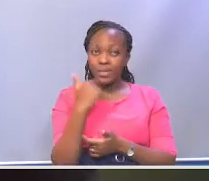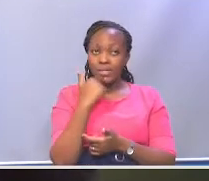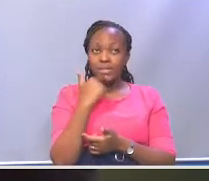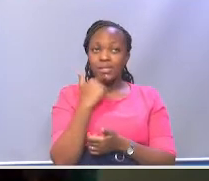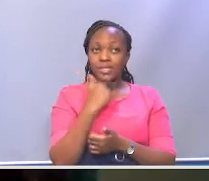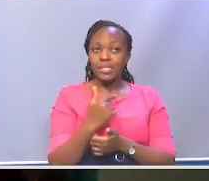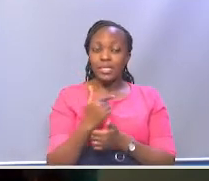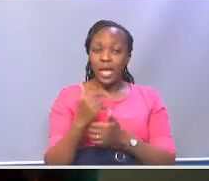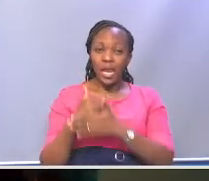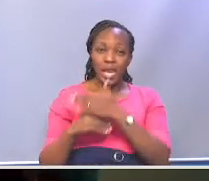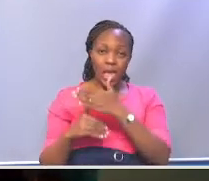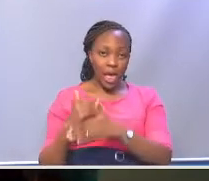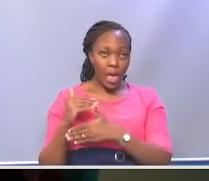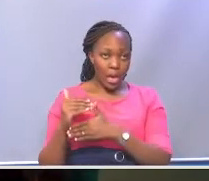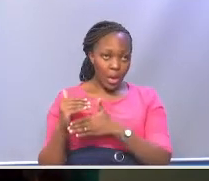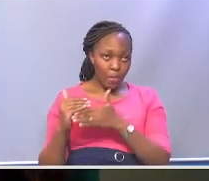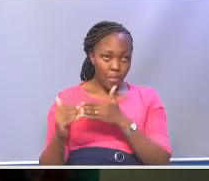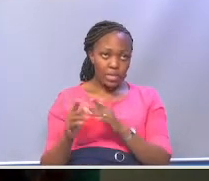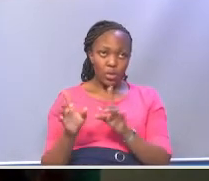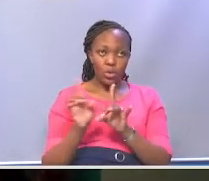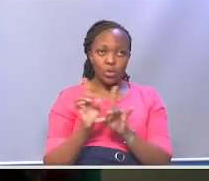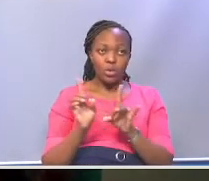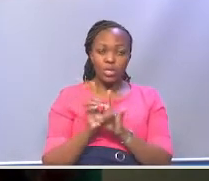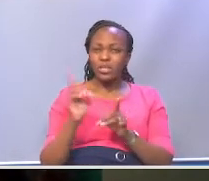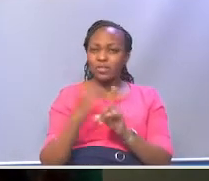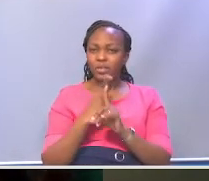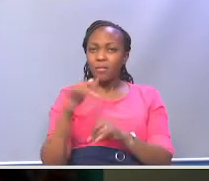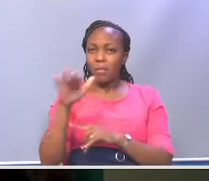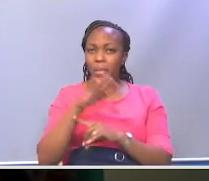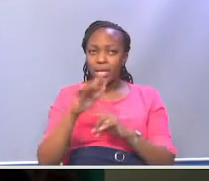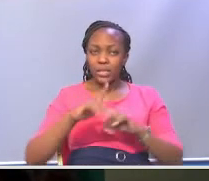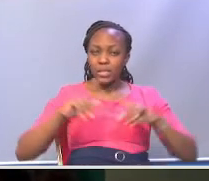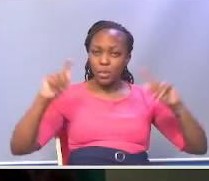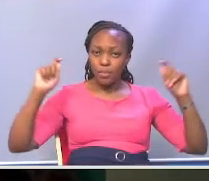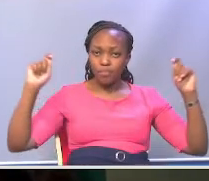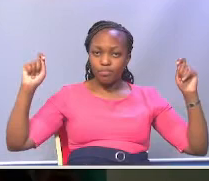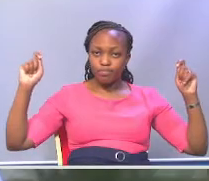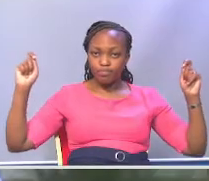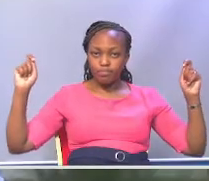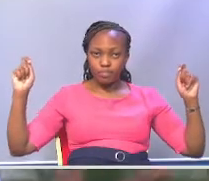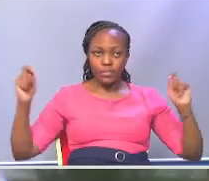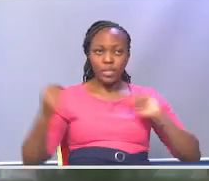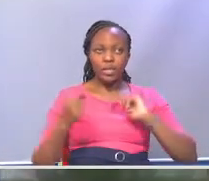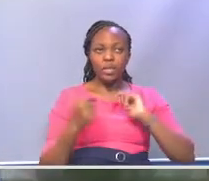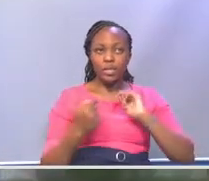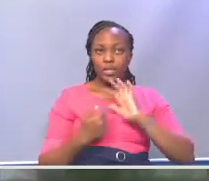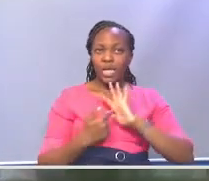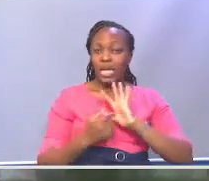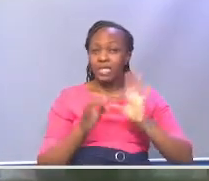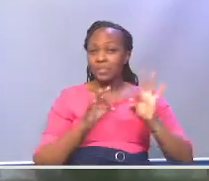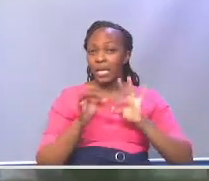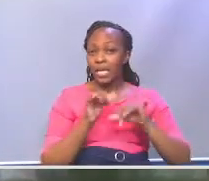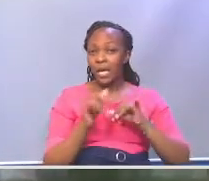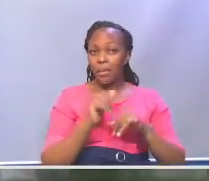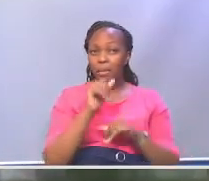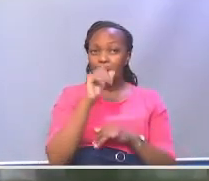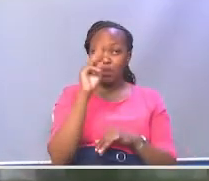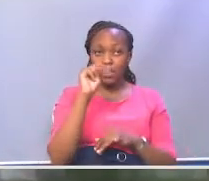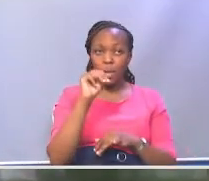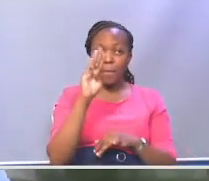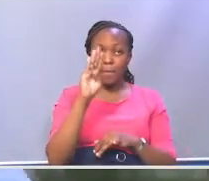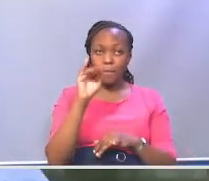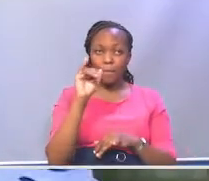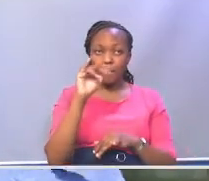and friends' places, holding a placard to raise awareness about Mwenda Mbijiwe. Sasa mali nilifika makutano ya